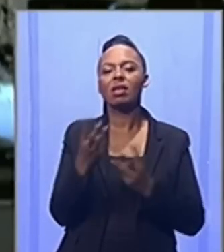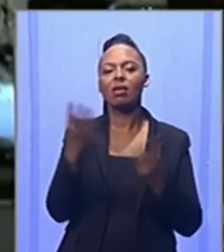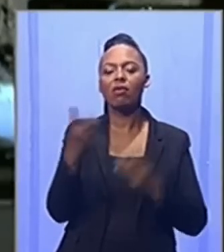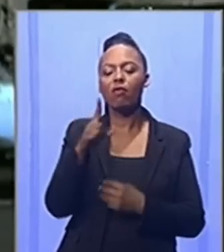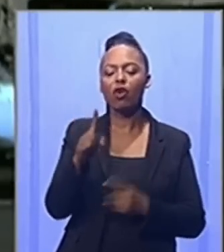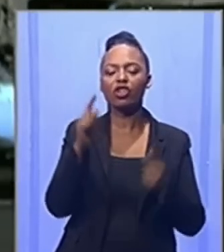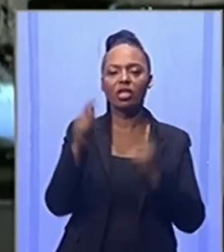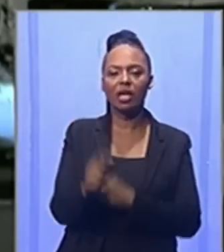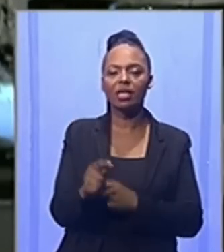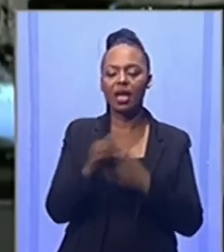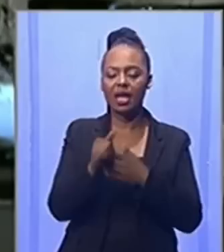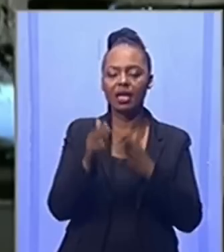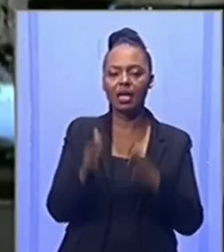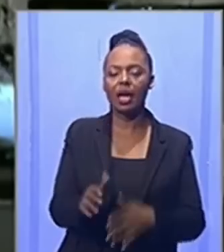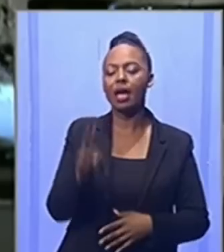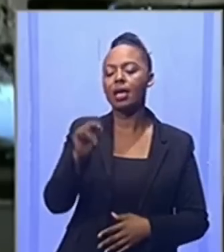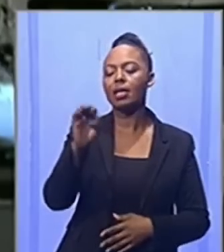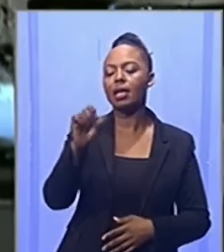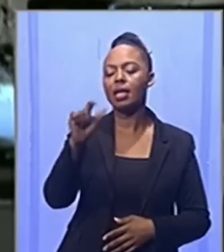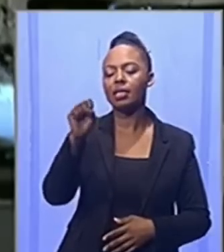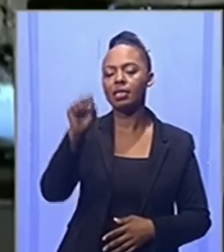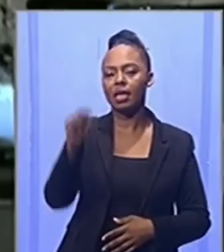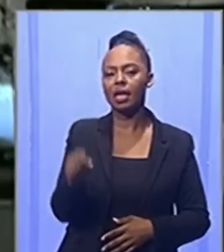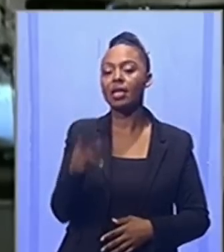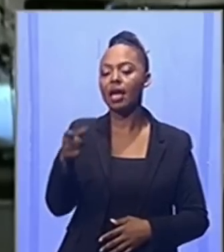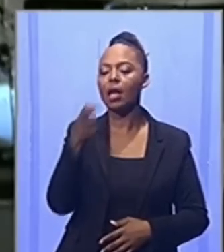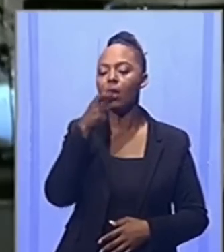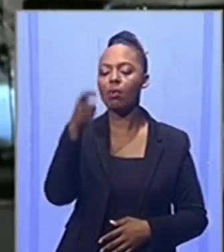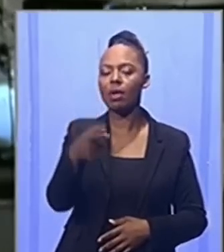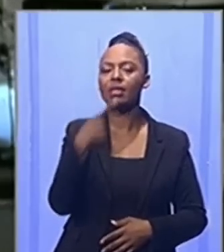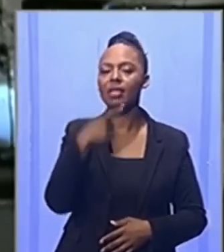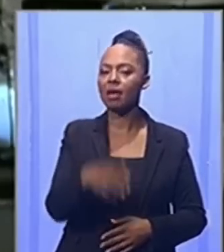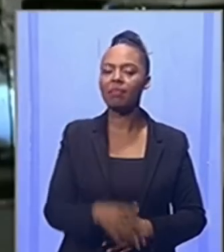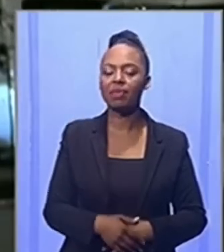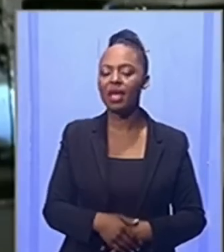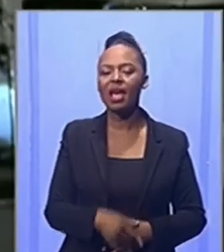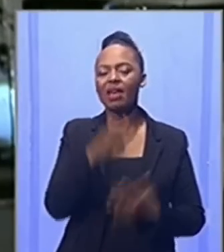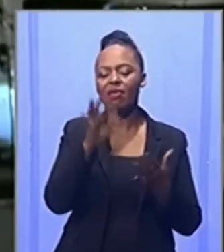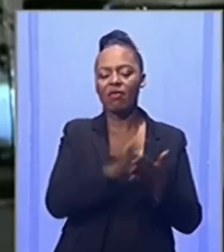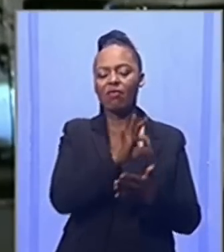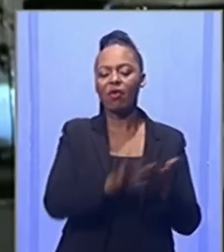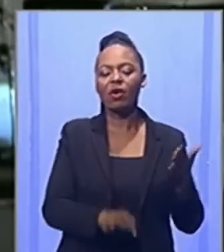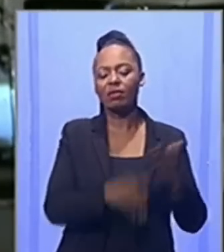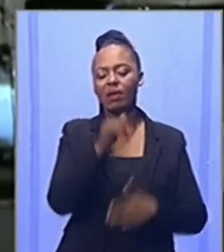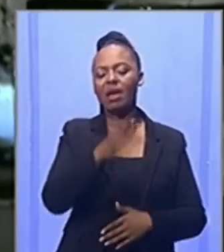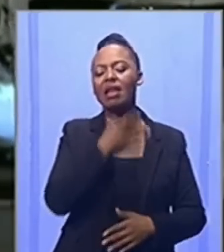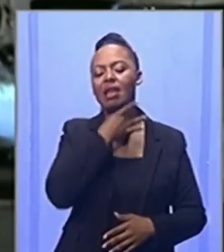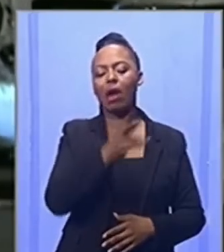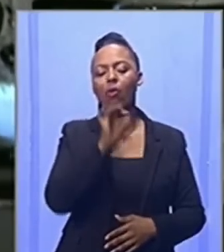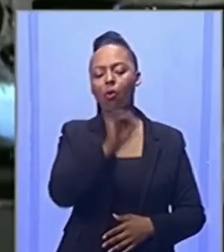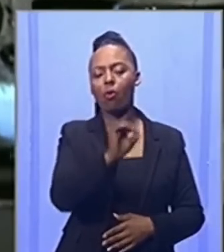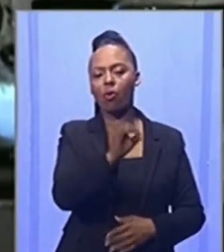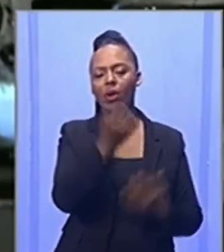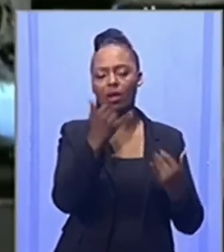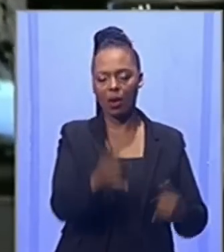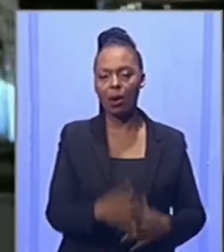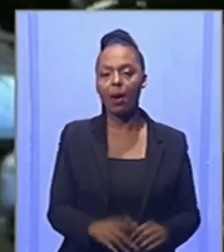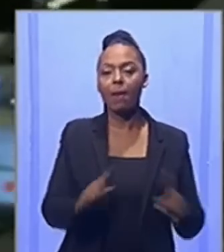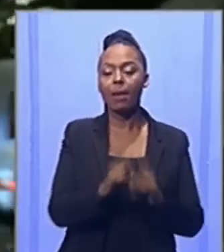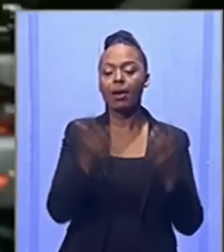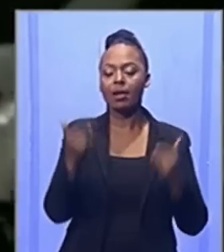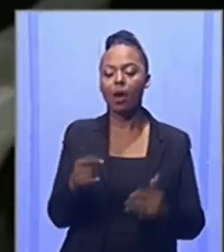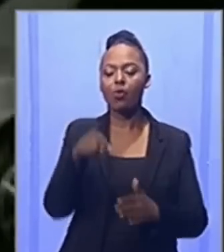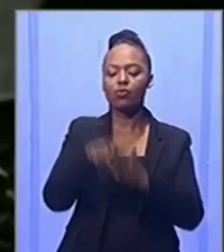Nelson Chamisa yena o boletse hore o bona dikgetho tsena sentse di nkile lehlakore empa ho utlwa haholonyane ka seo re na